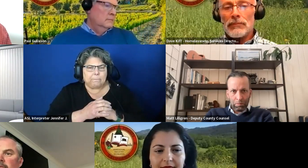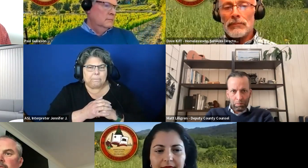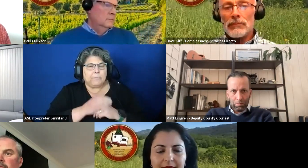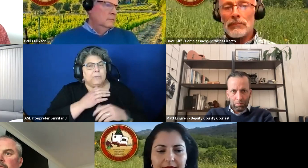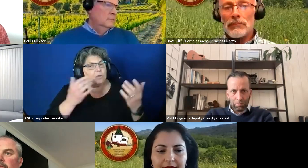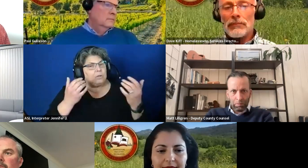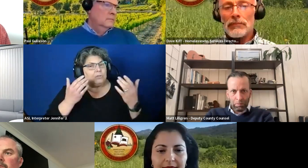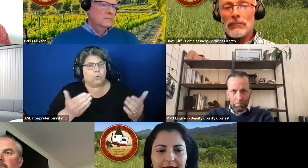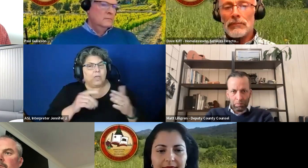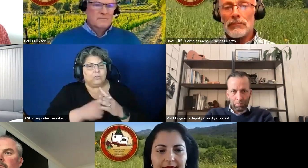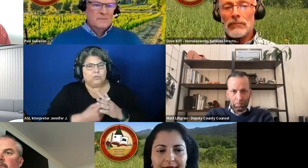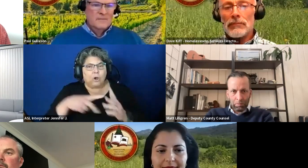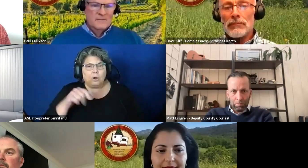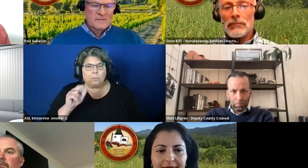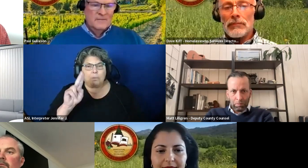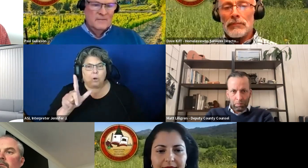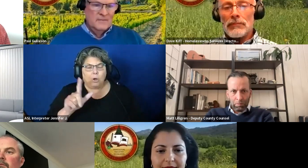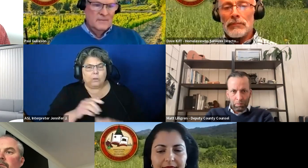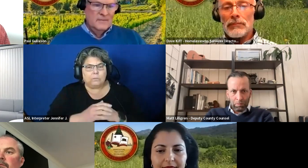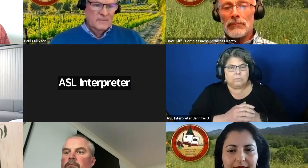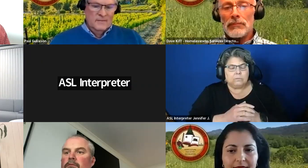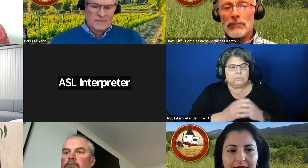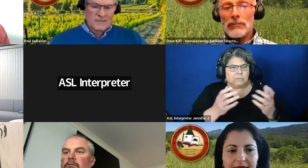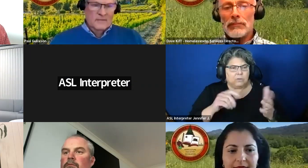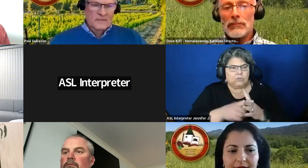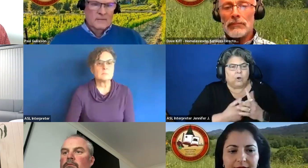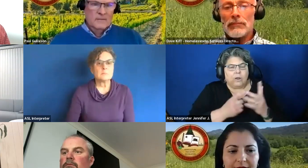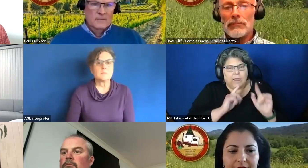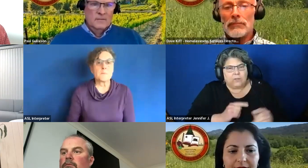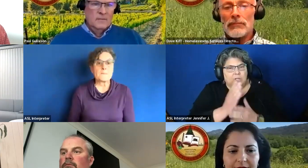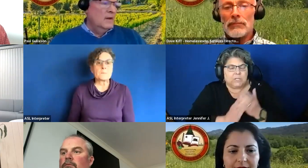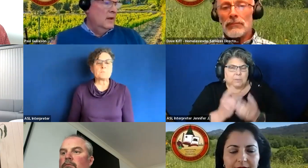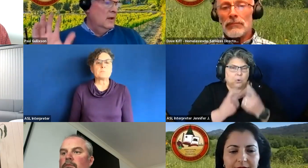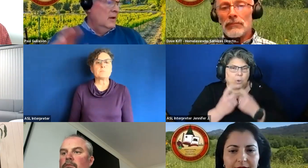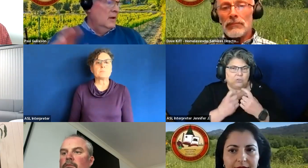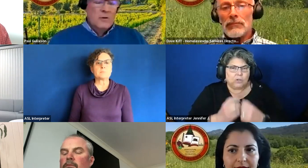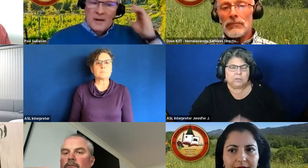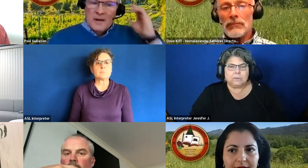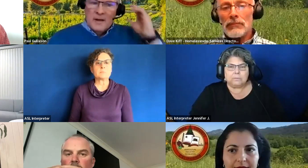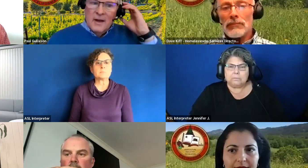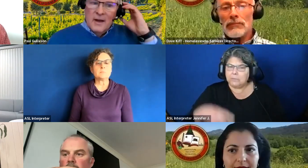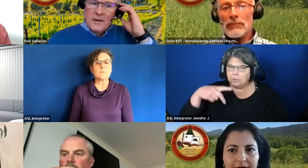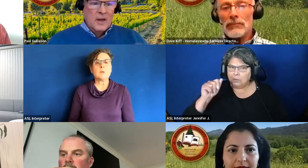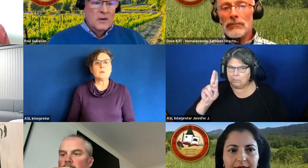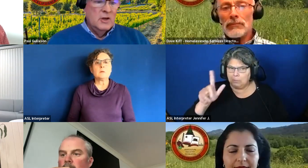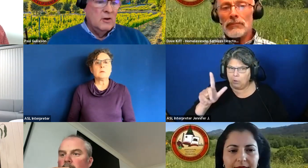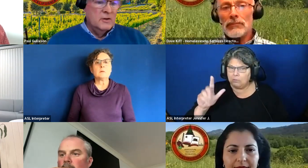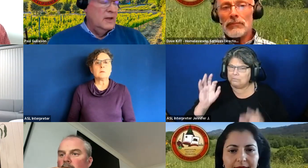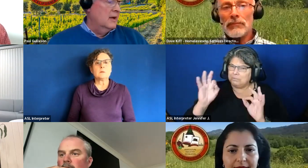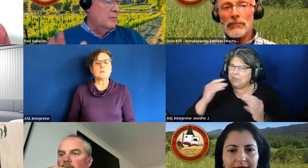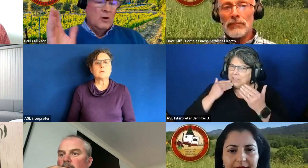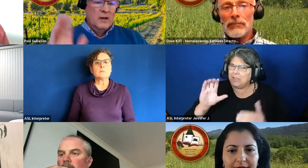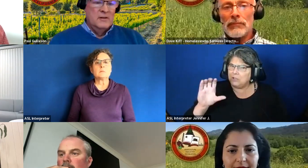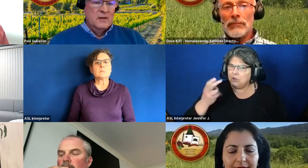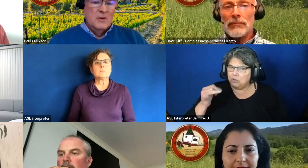let's get started, Paul, and get some of these questions answered. Great. Thank you, Chair